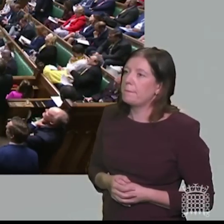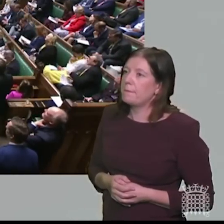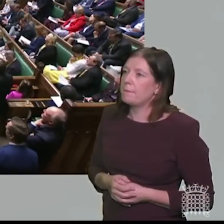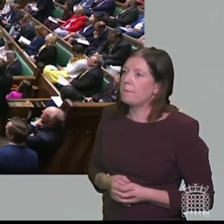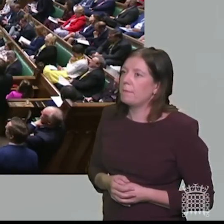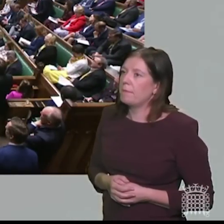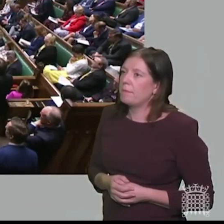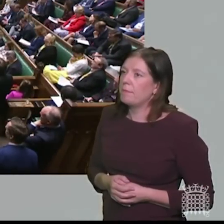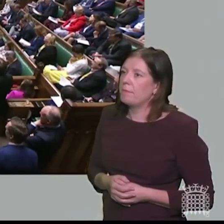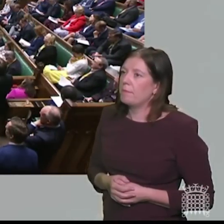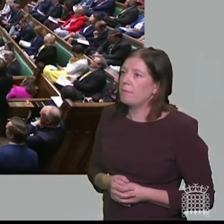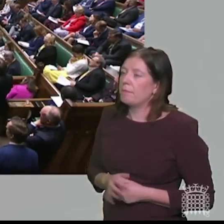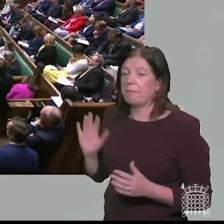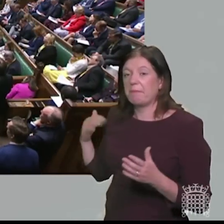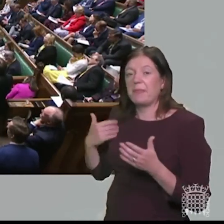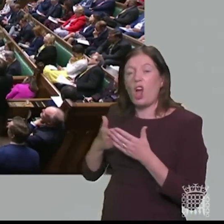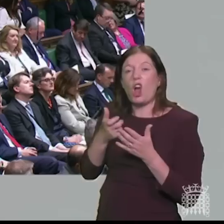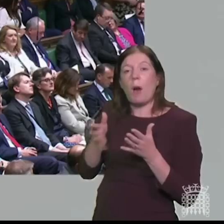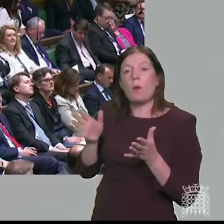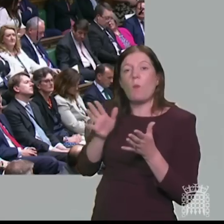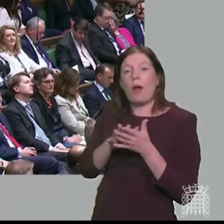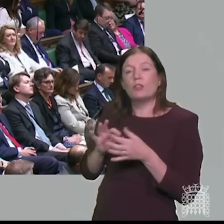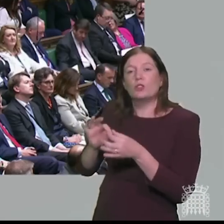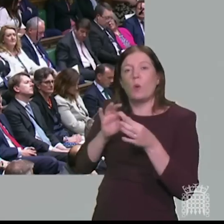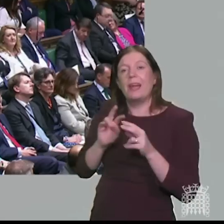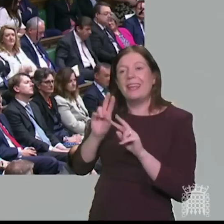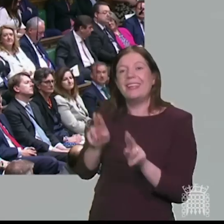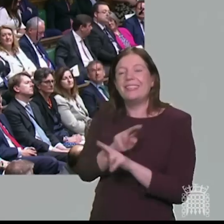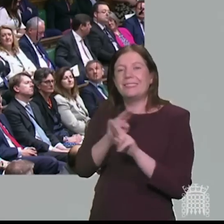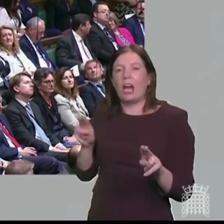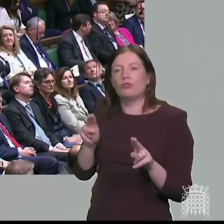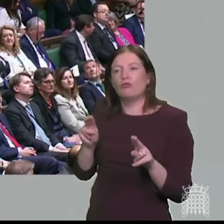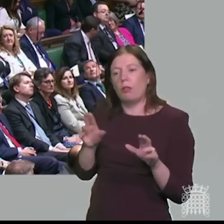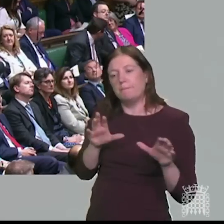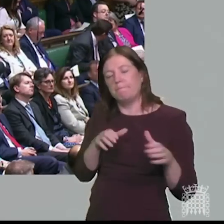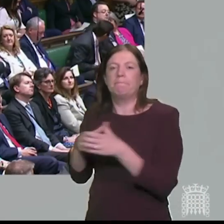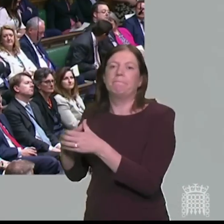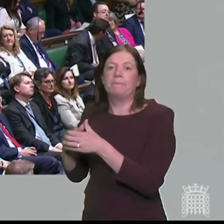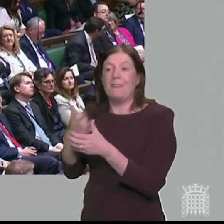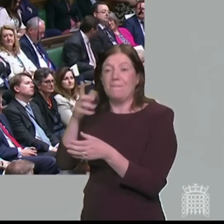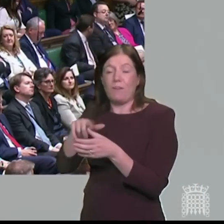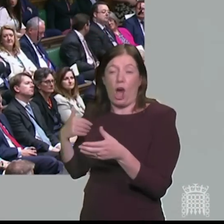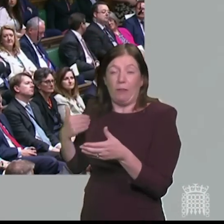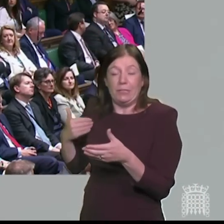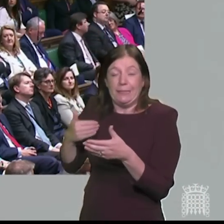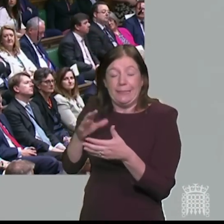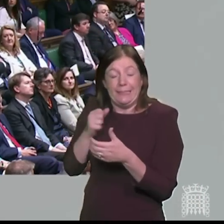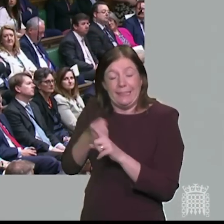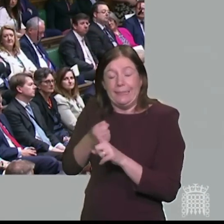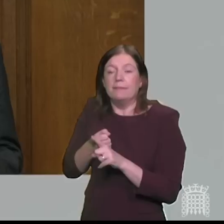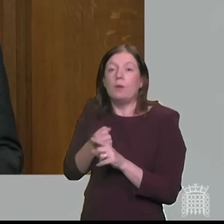lobbying, sadly the Commonwealth Parliamentary Association International branch will leave the United